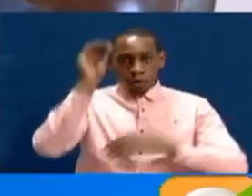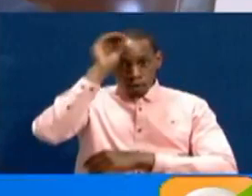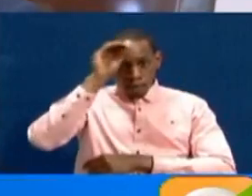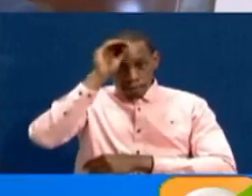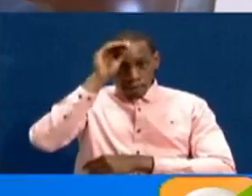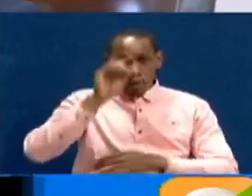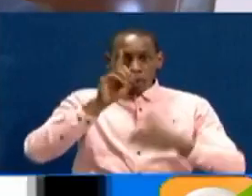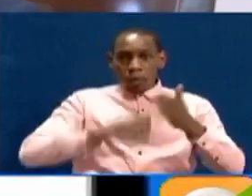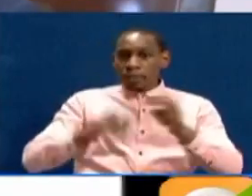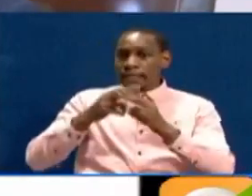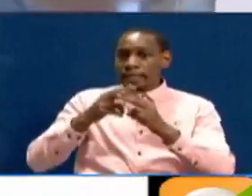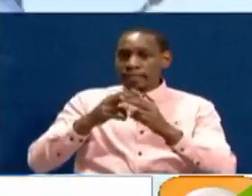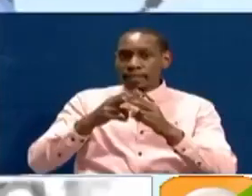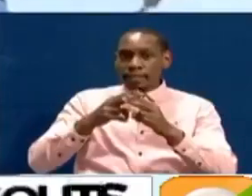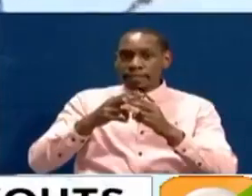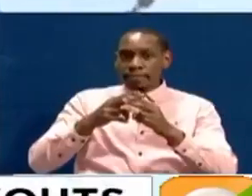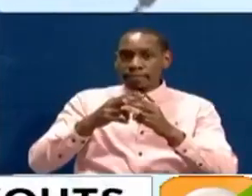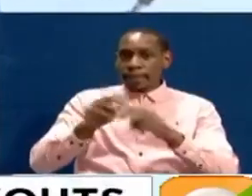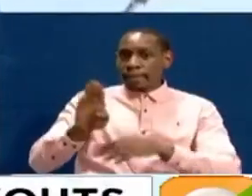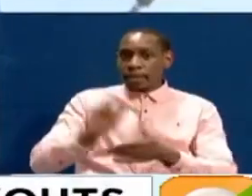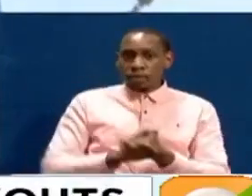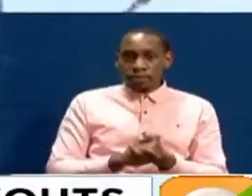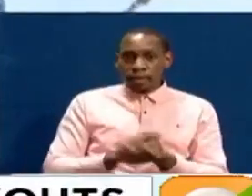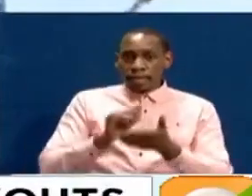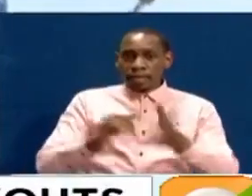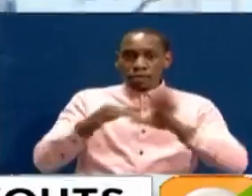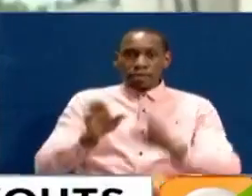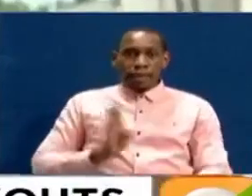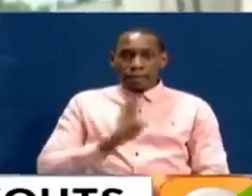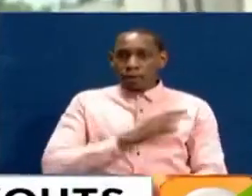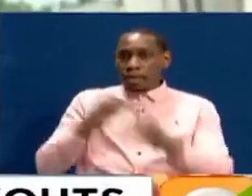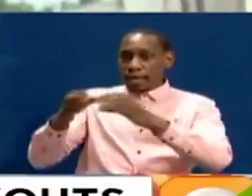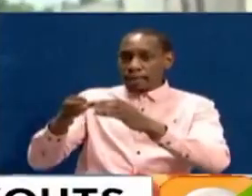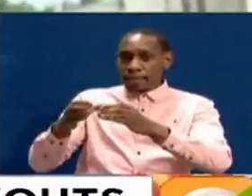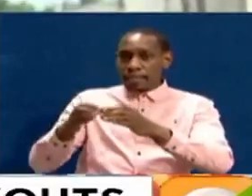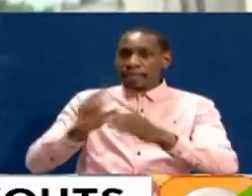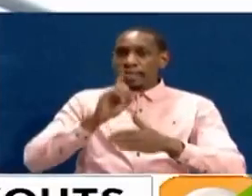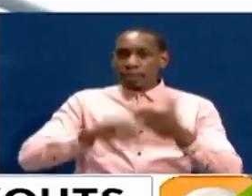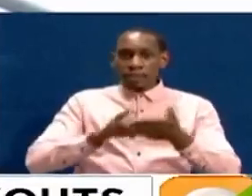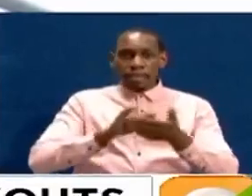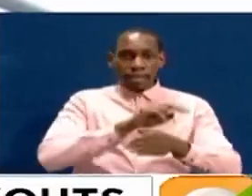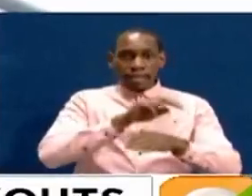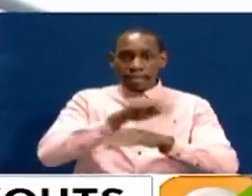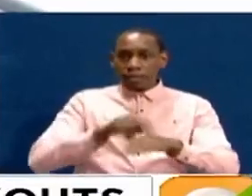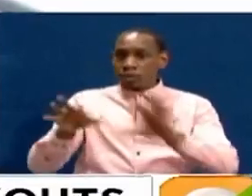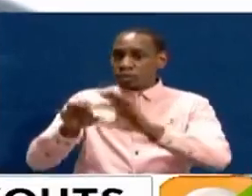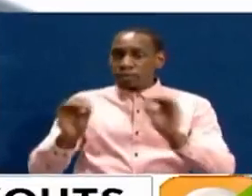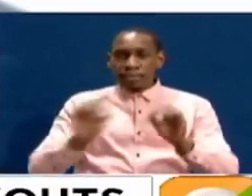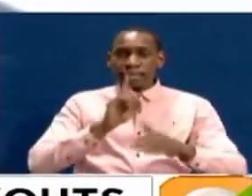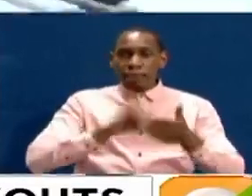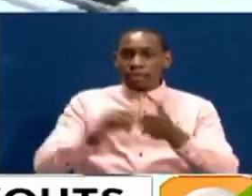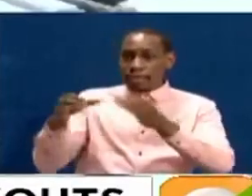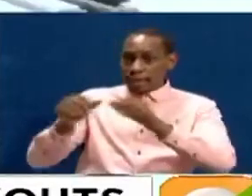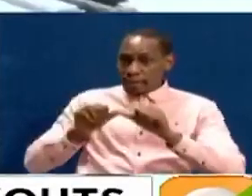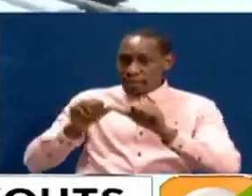opinion, or what we call clean opinion. Njoroge, who sits on the board of the company, has however ruled out nationalization, saying